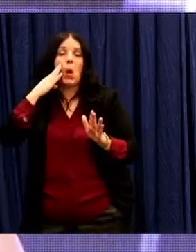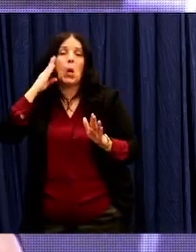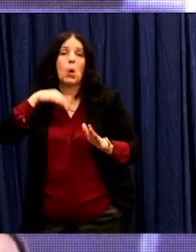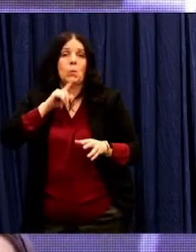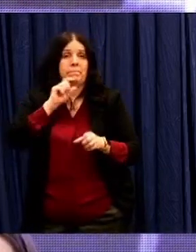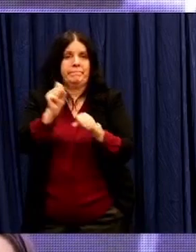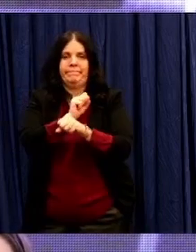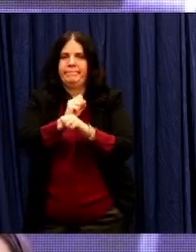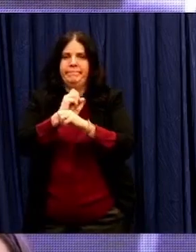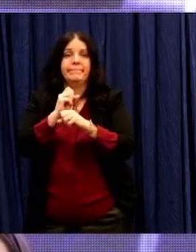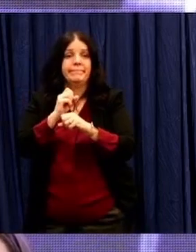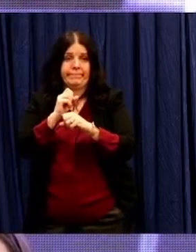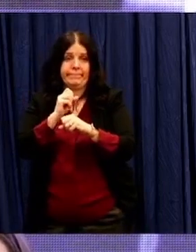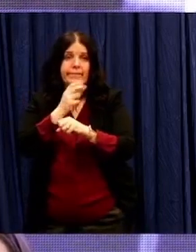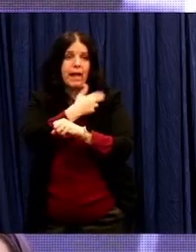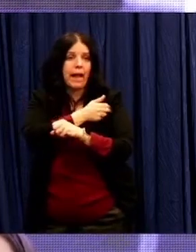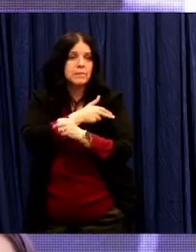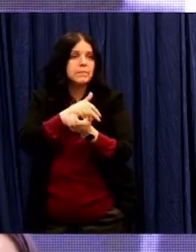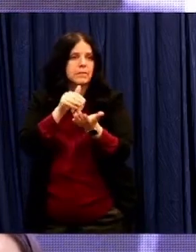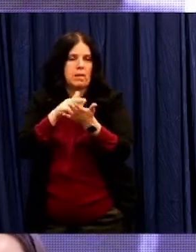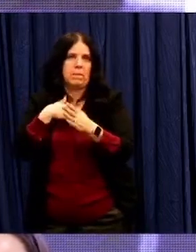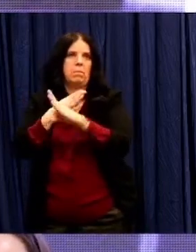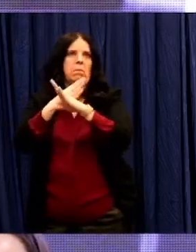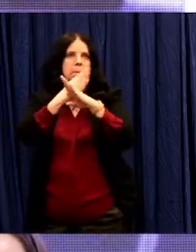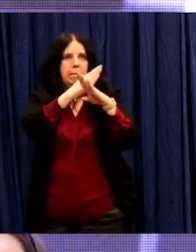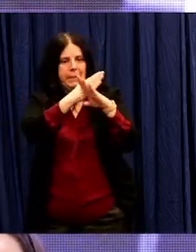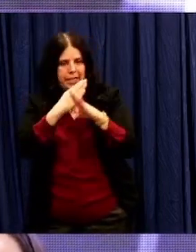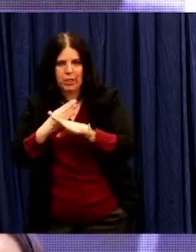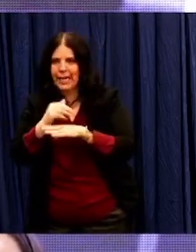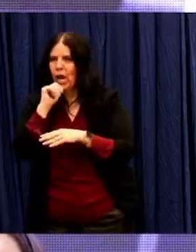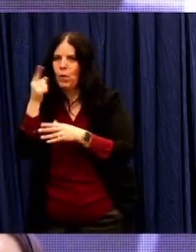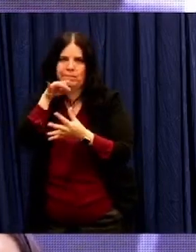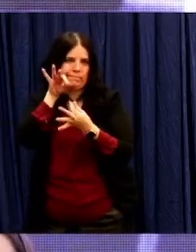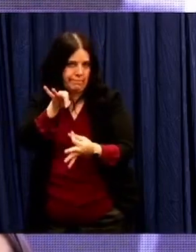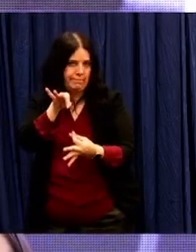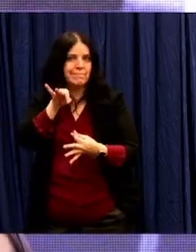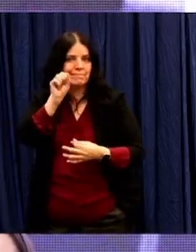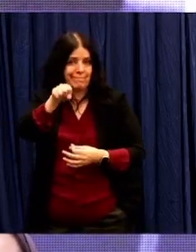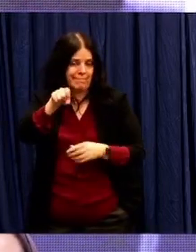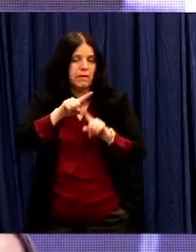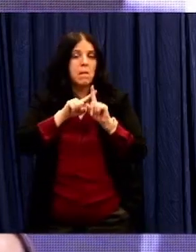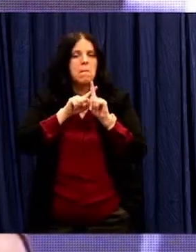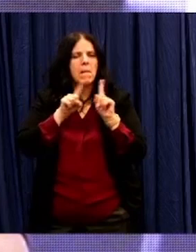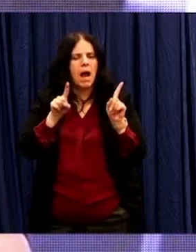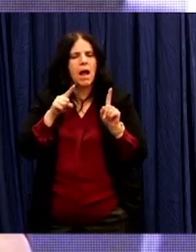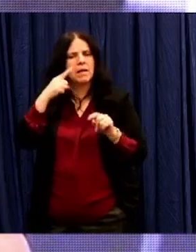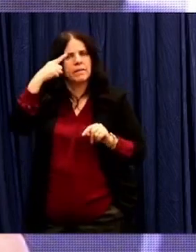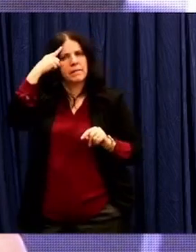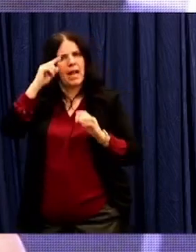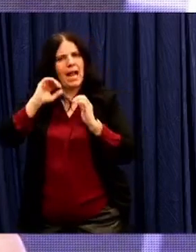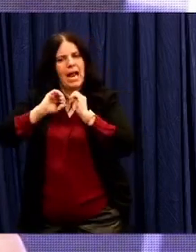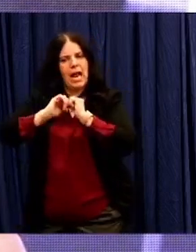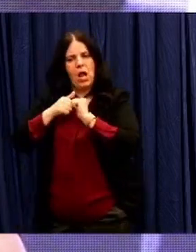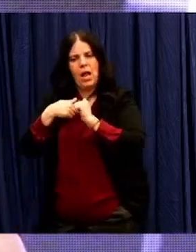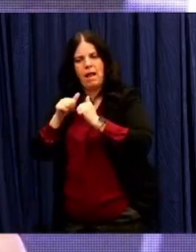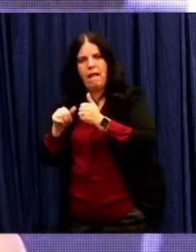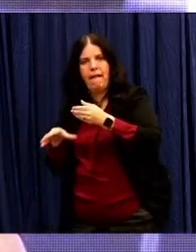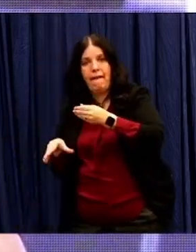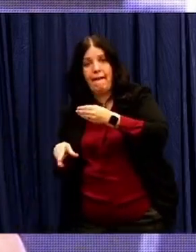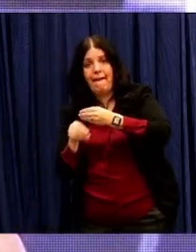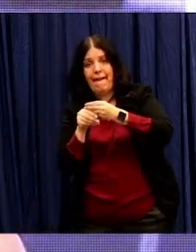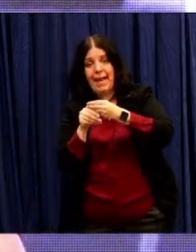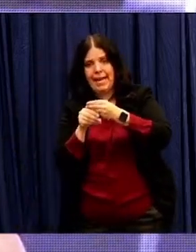case many times. But then how can you introduce assistive technology that's not going to have a